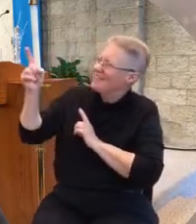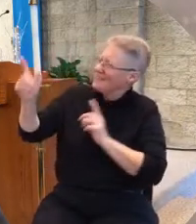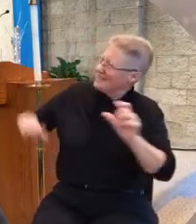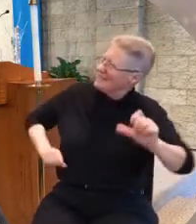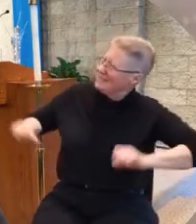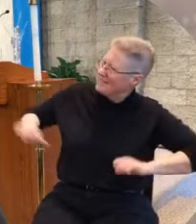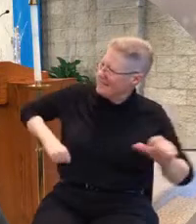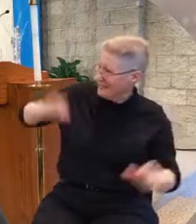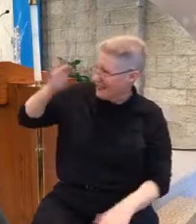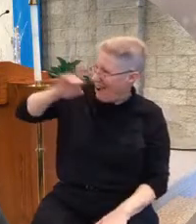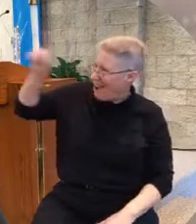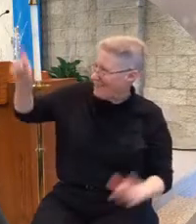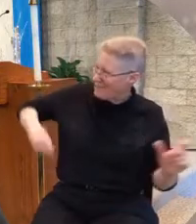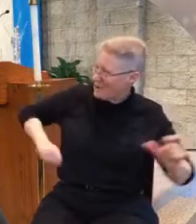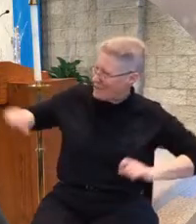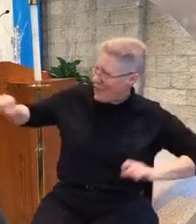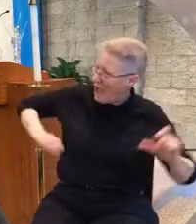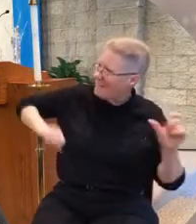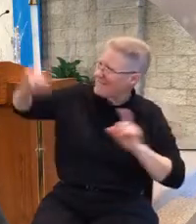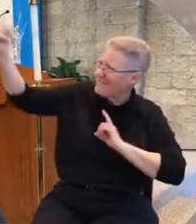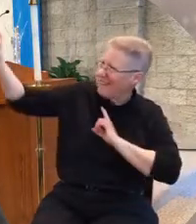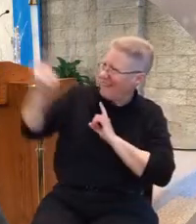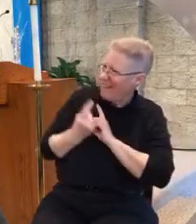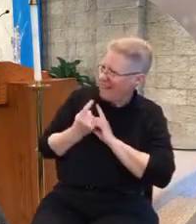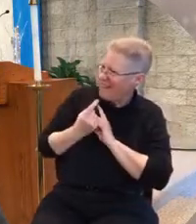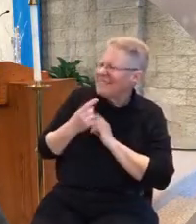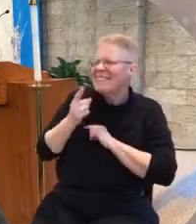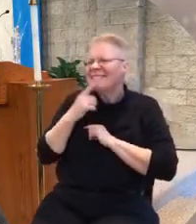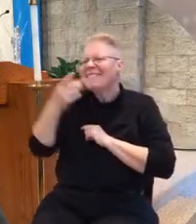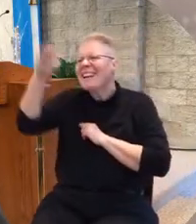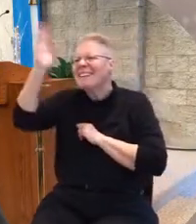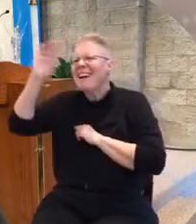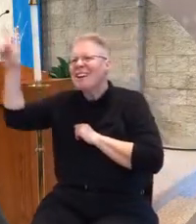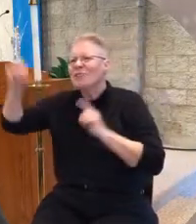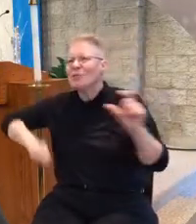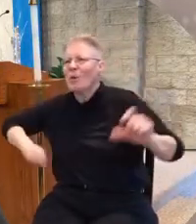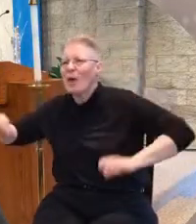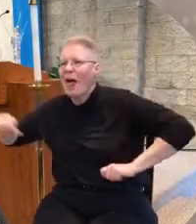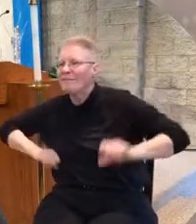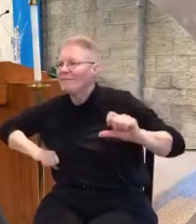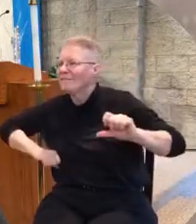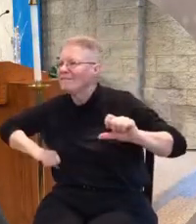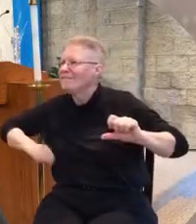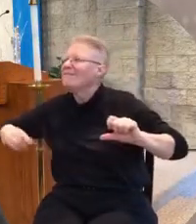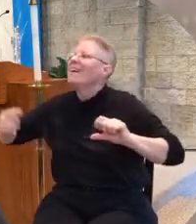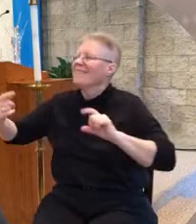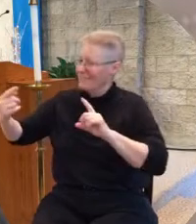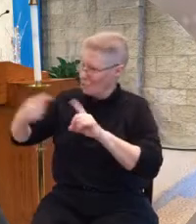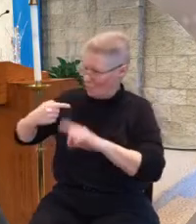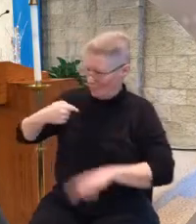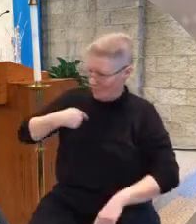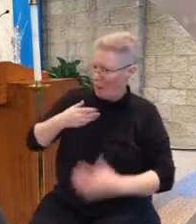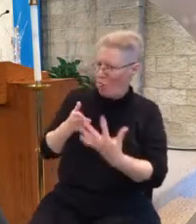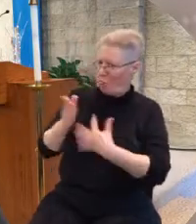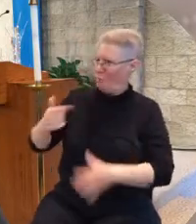God shows off. Say, God's showing off as me, through